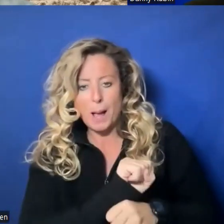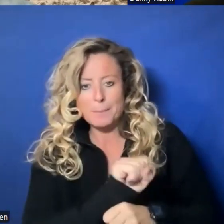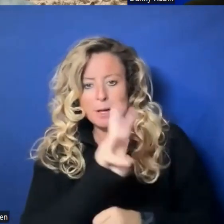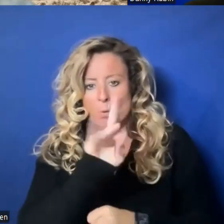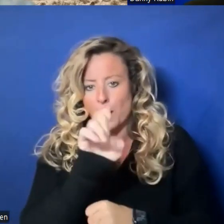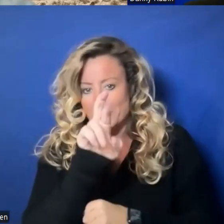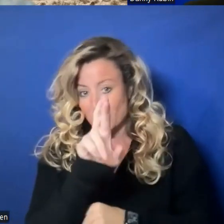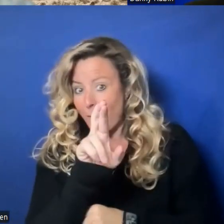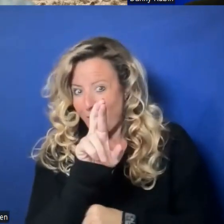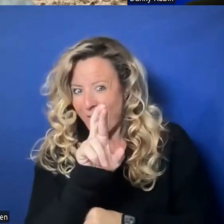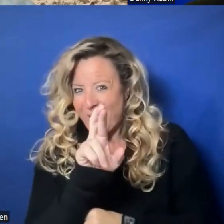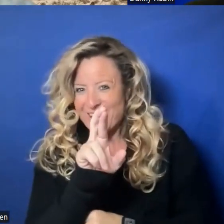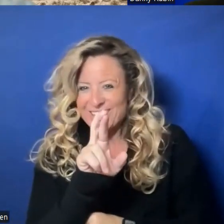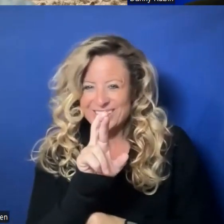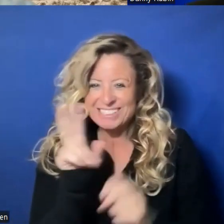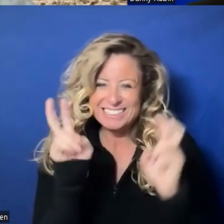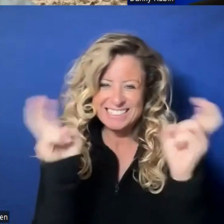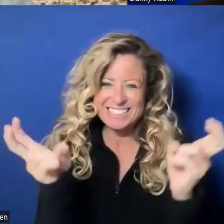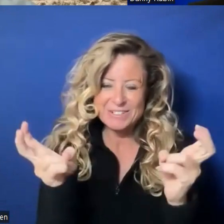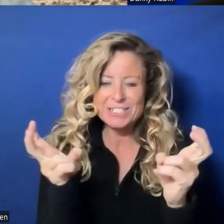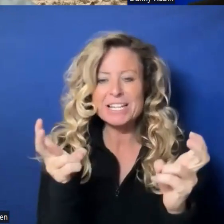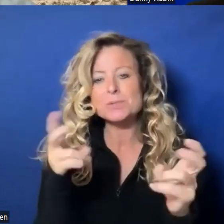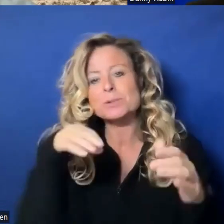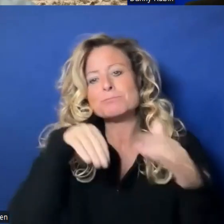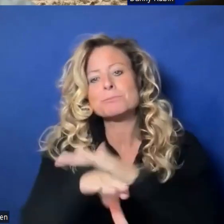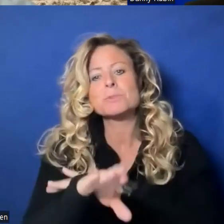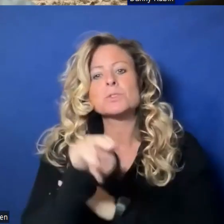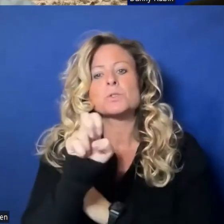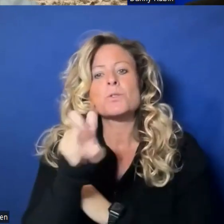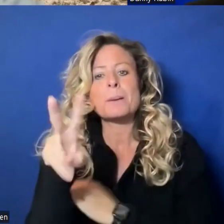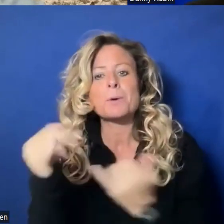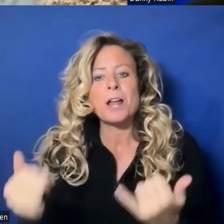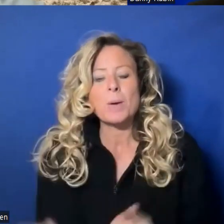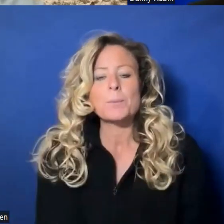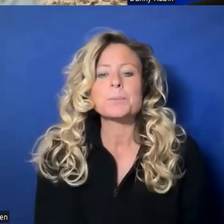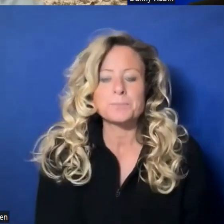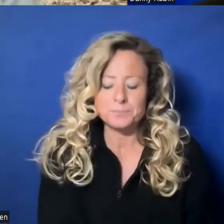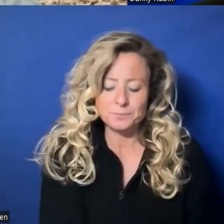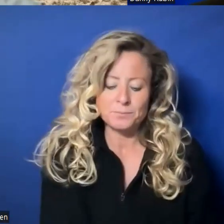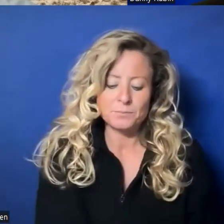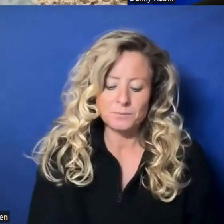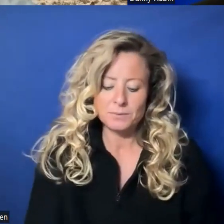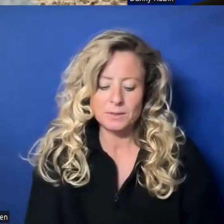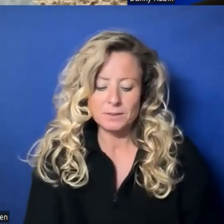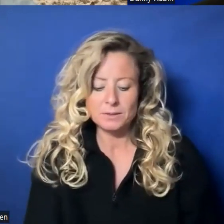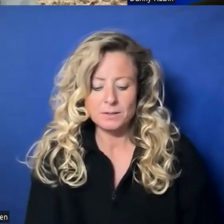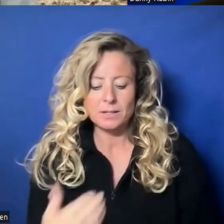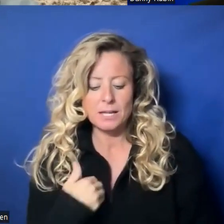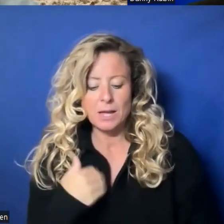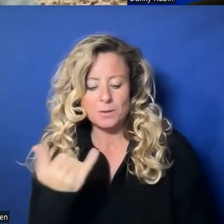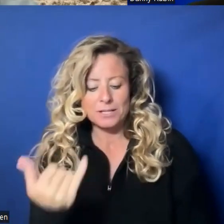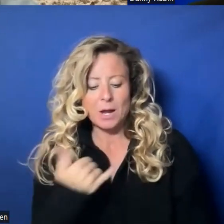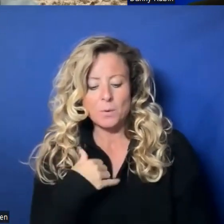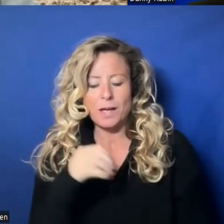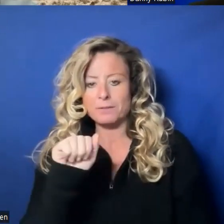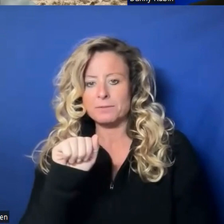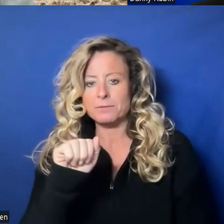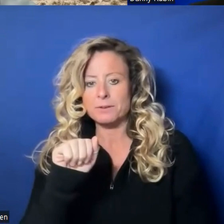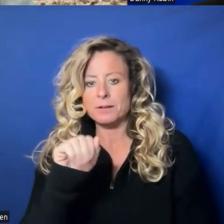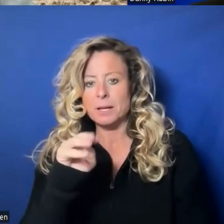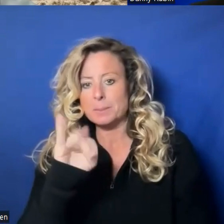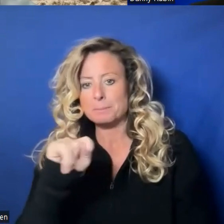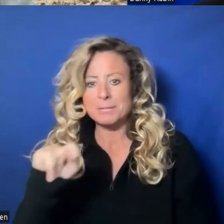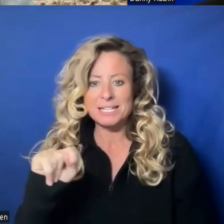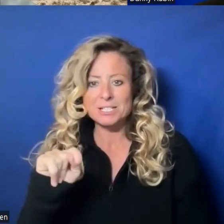webinar series as we head into November. And today we're joined by Amit Shkolnik, who will talk to us